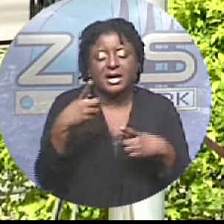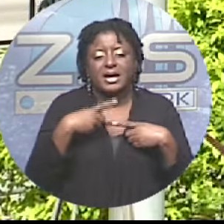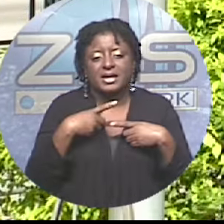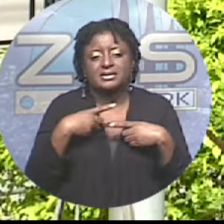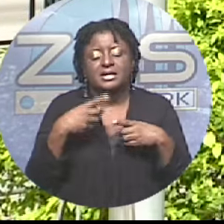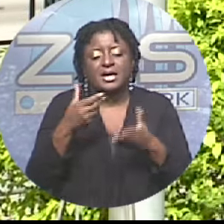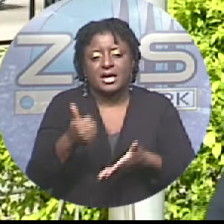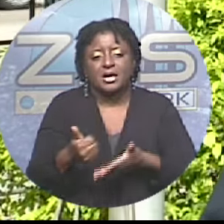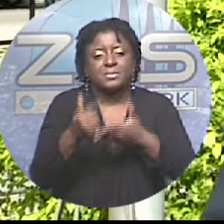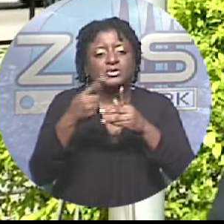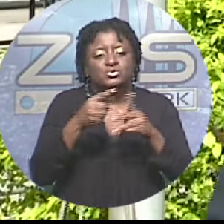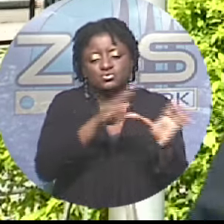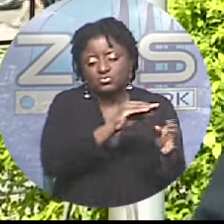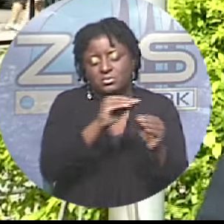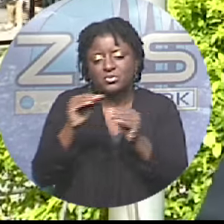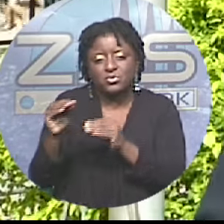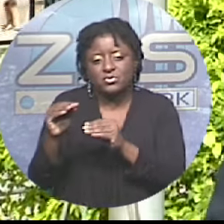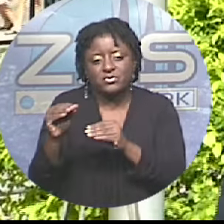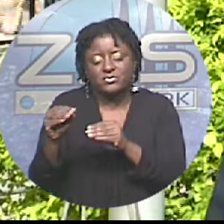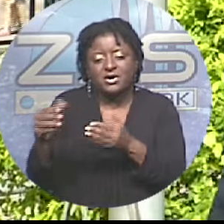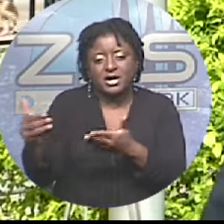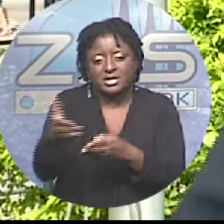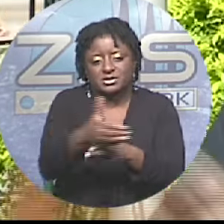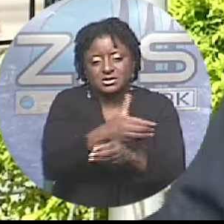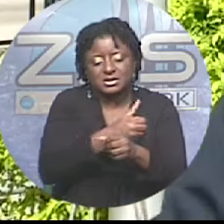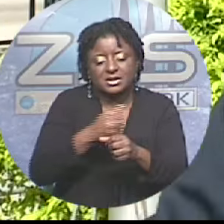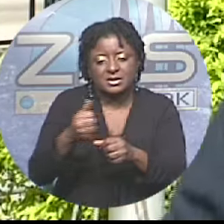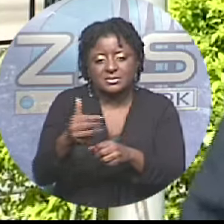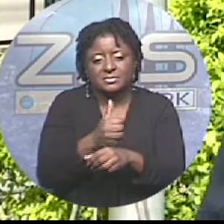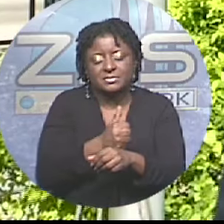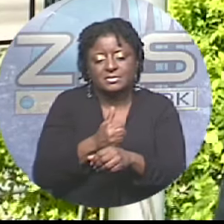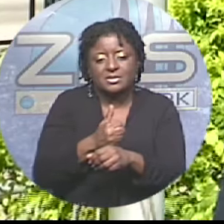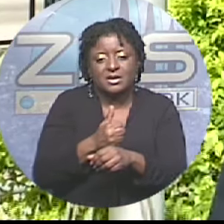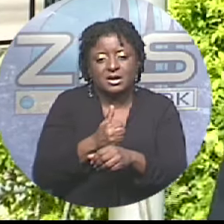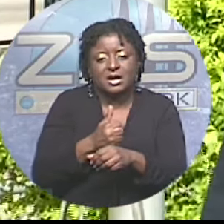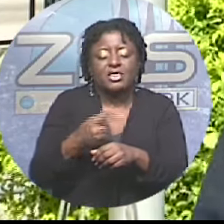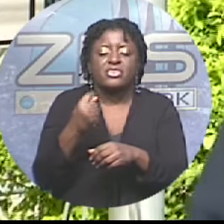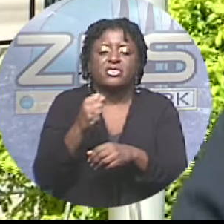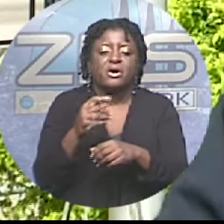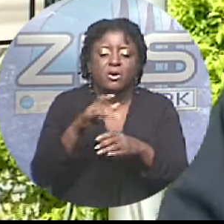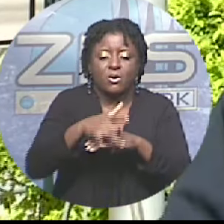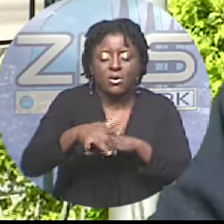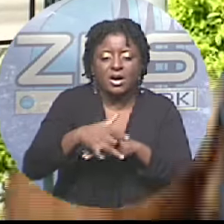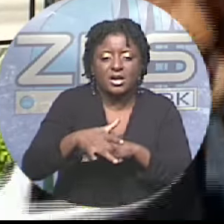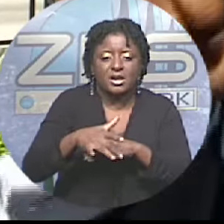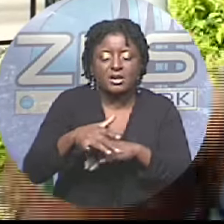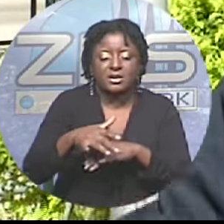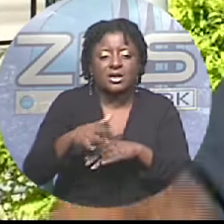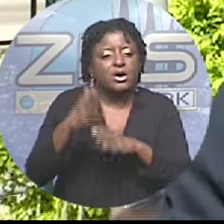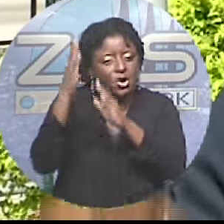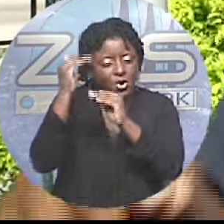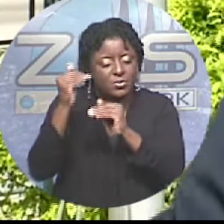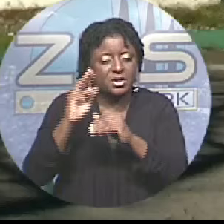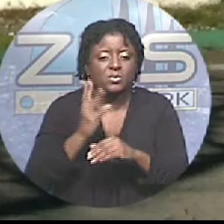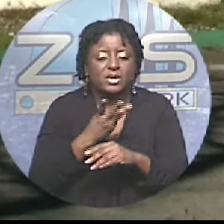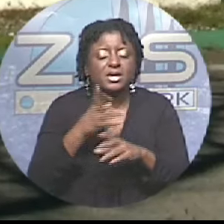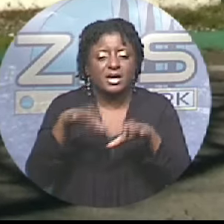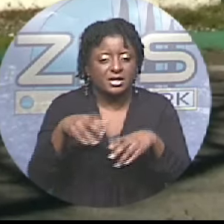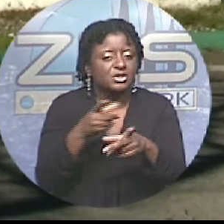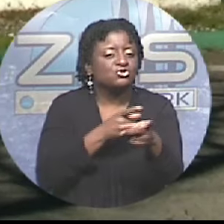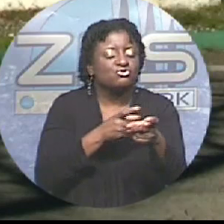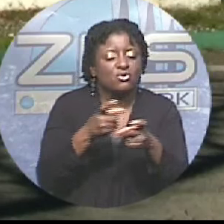to remove and skim the oil with the new skimmers that we have acquired, hopefully we'll be able to keep that under control.